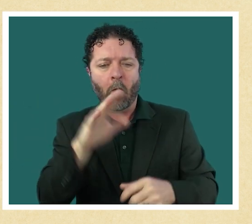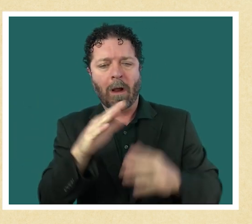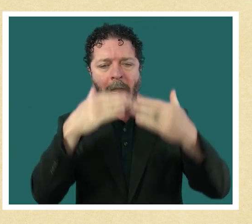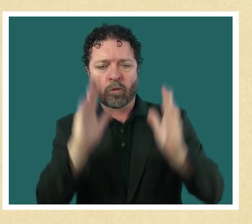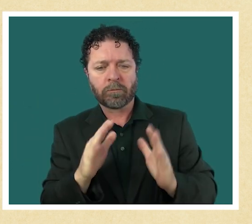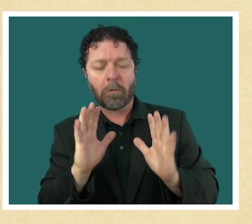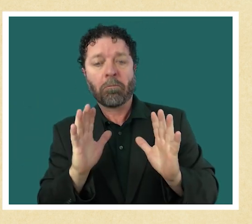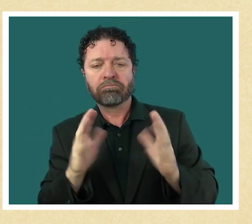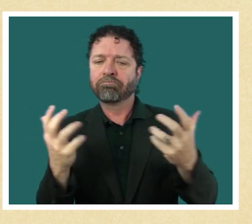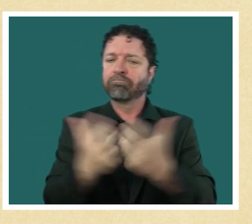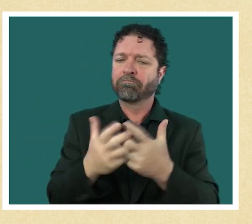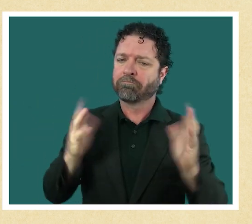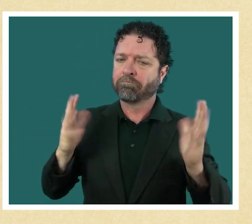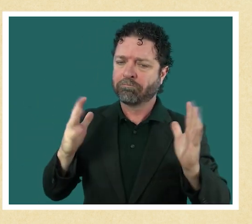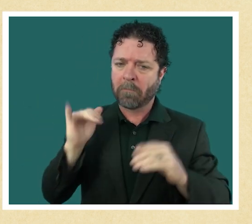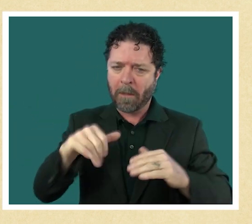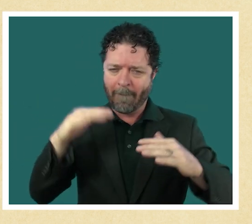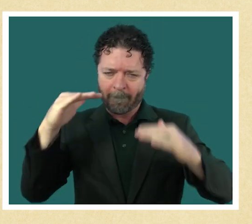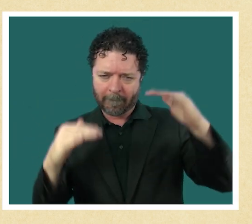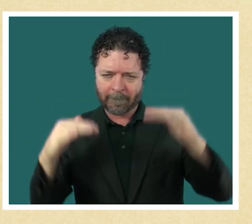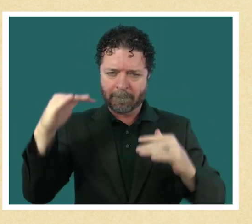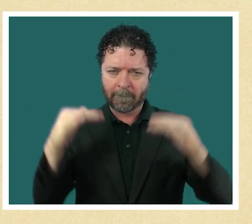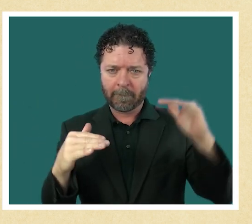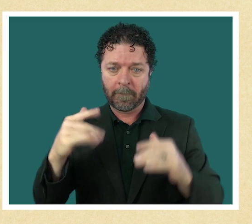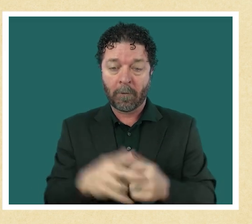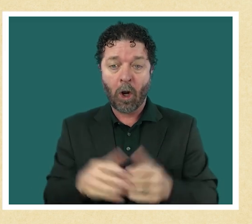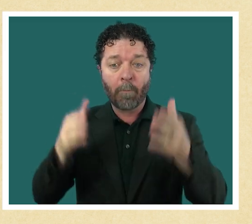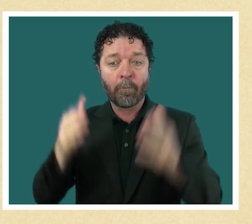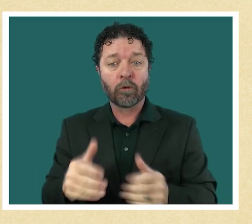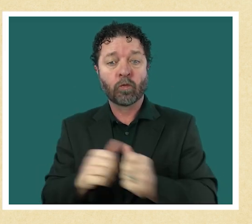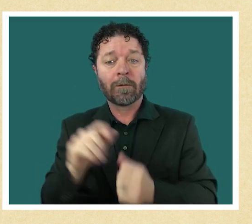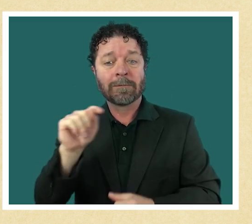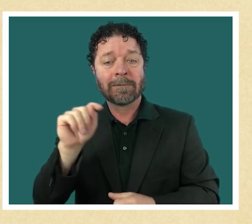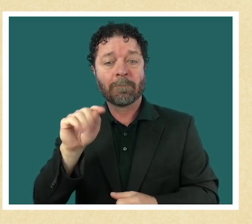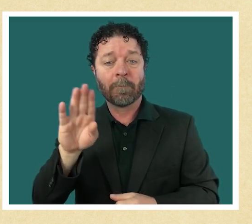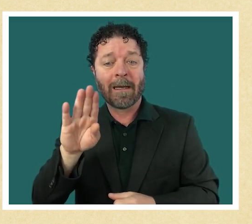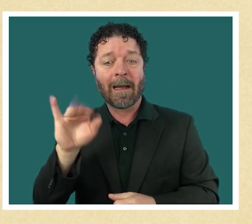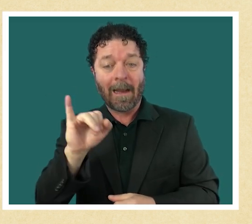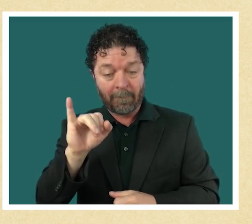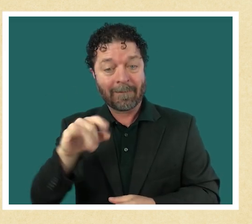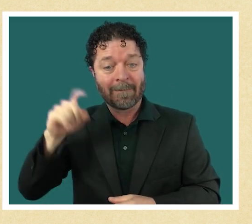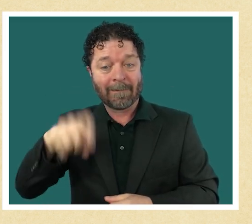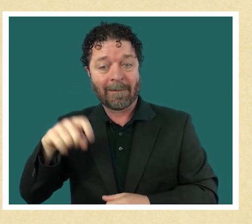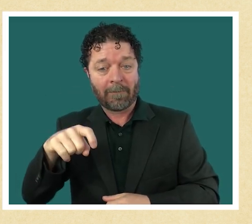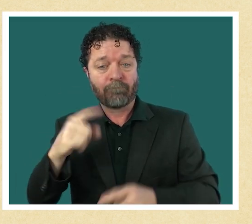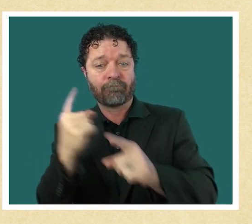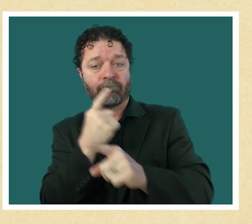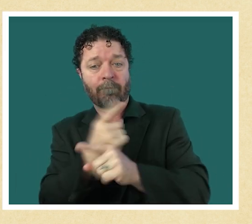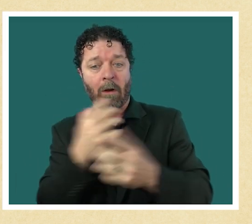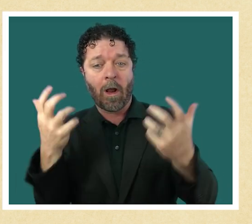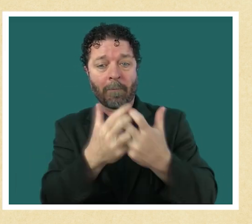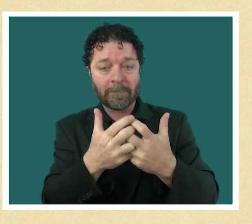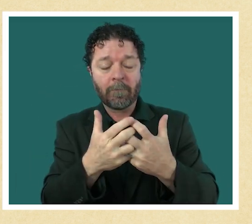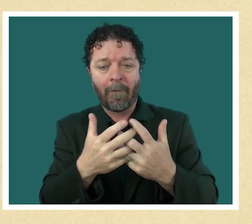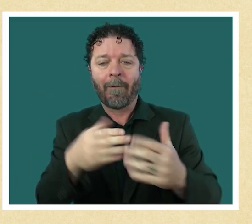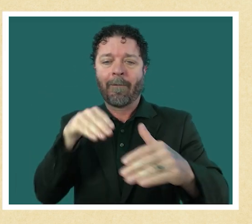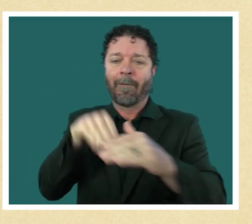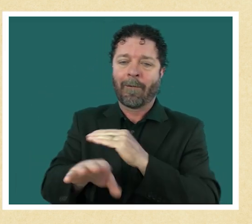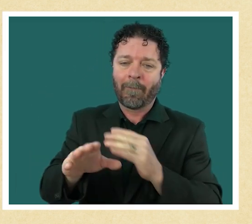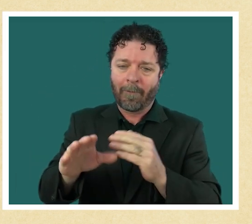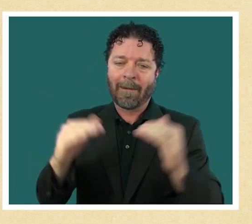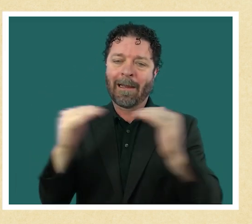If a person with a TBI needs a reasonable modification or reasonable accommodation in order to have equal access to their